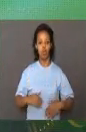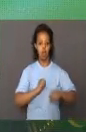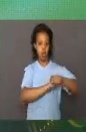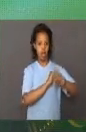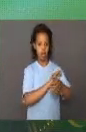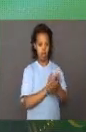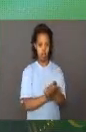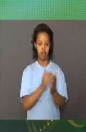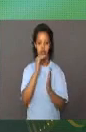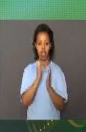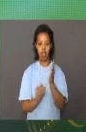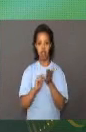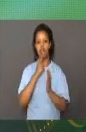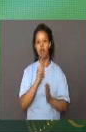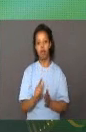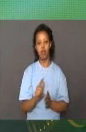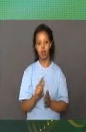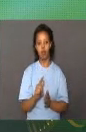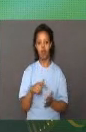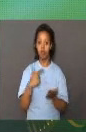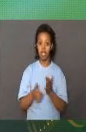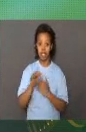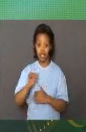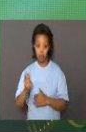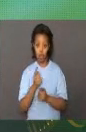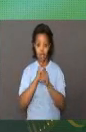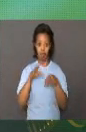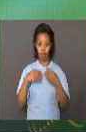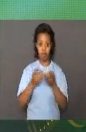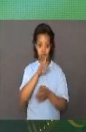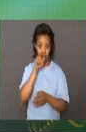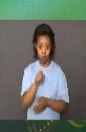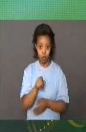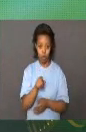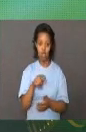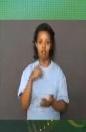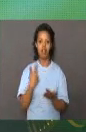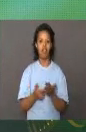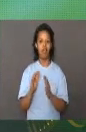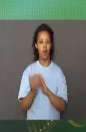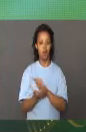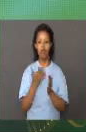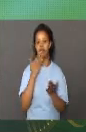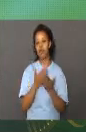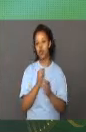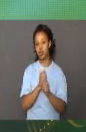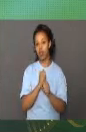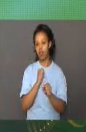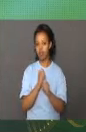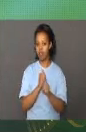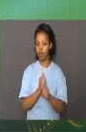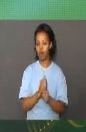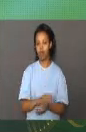Did you write down the same answers? If so, great work. Let